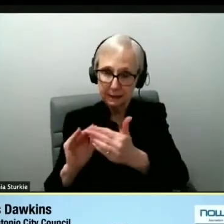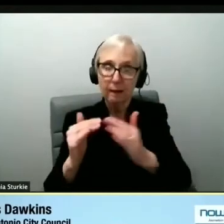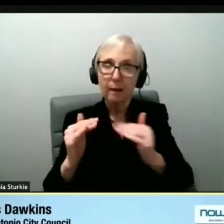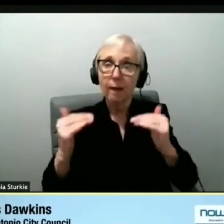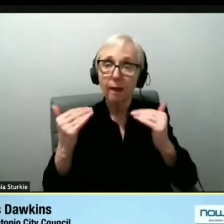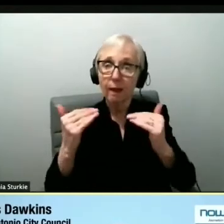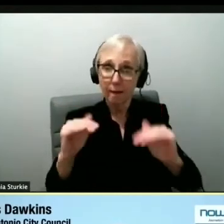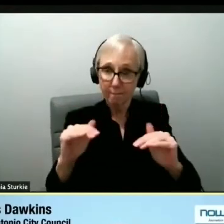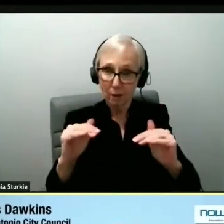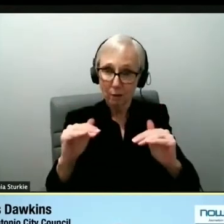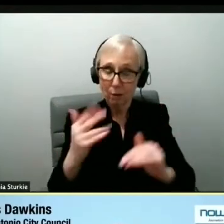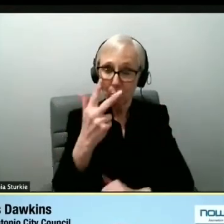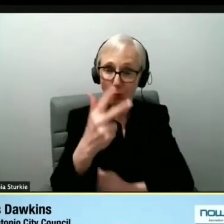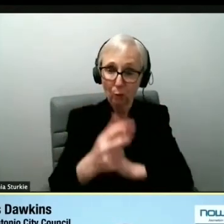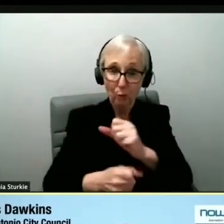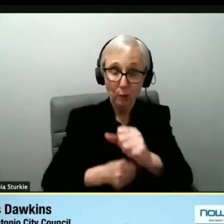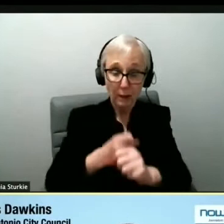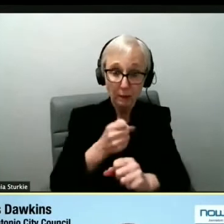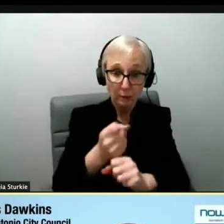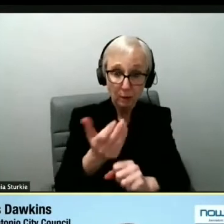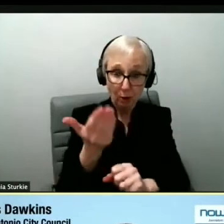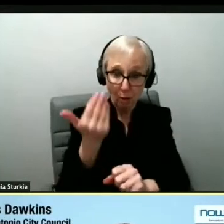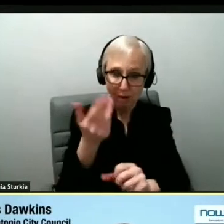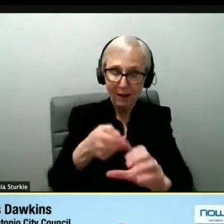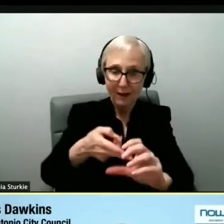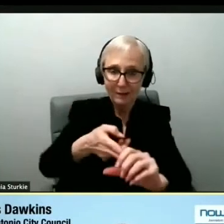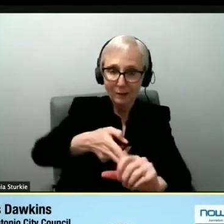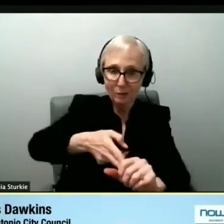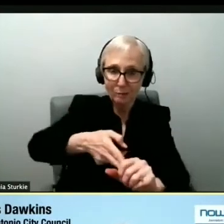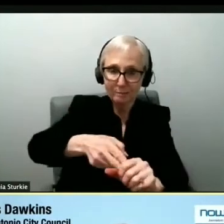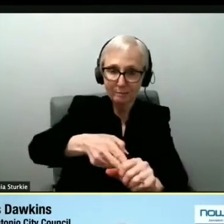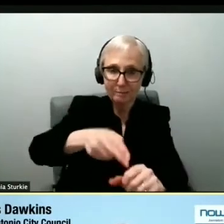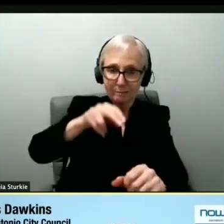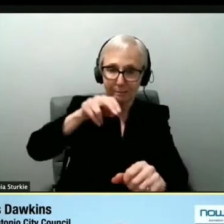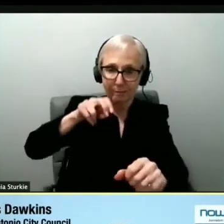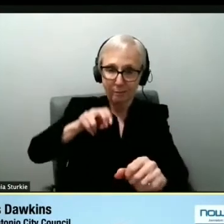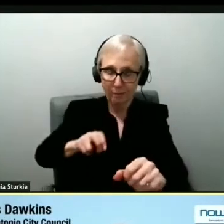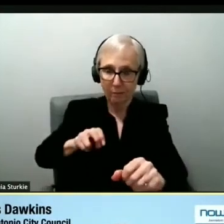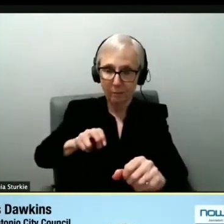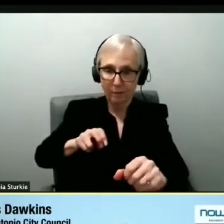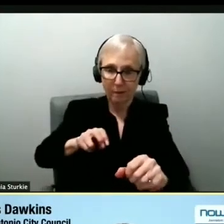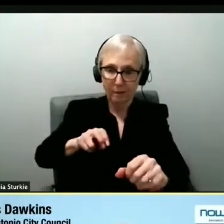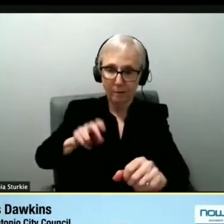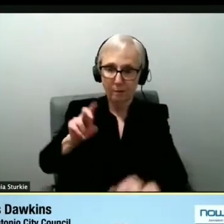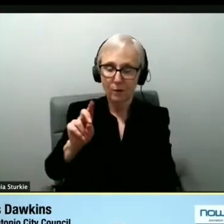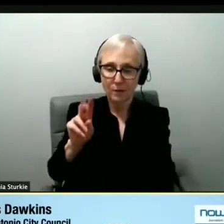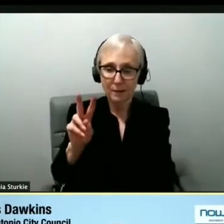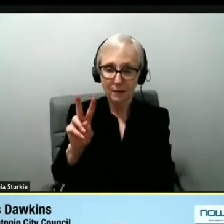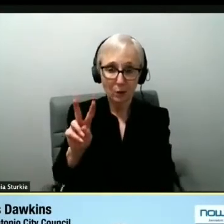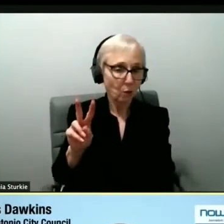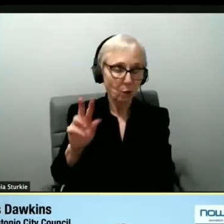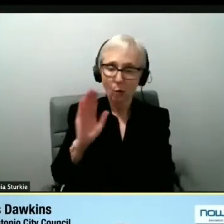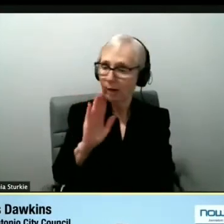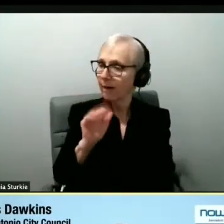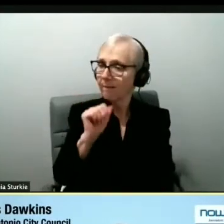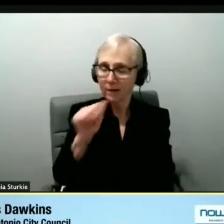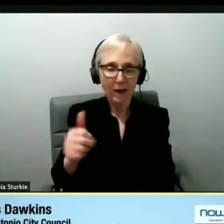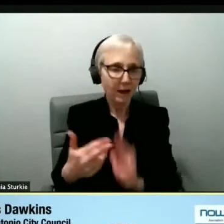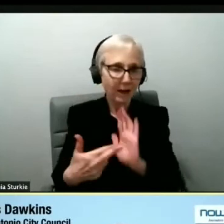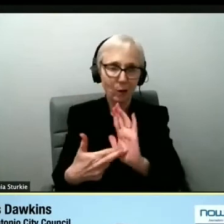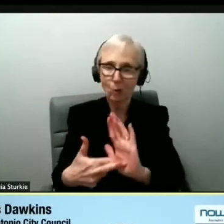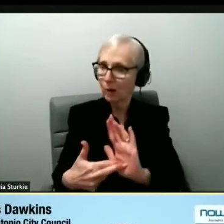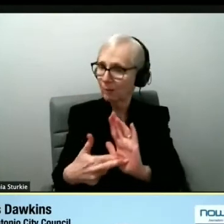3 years ago, I had to give up that seat for District 2 we have not had a senior